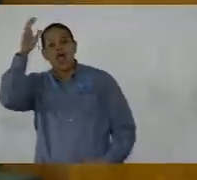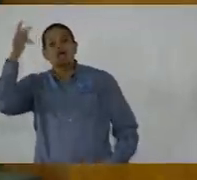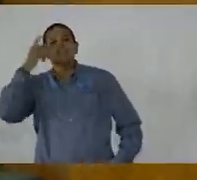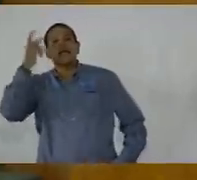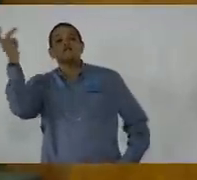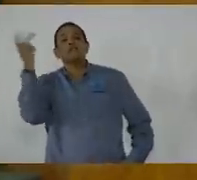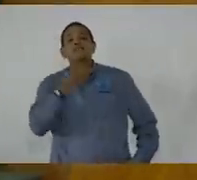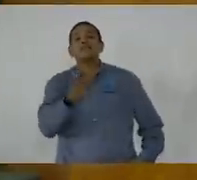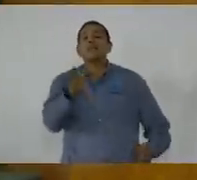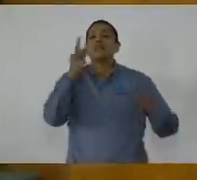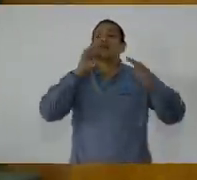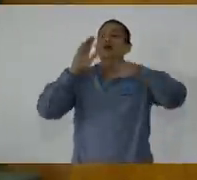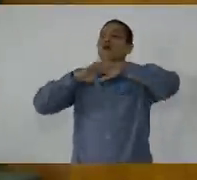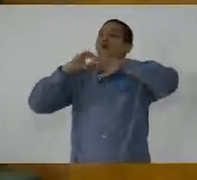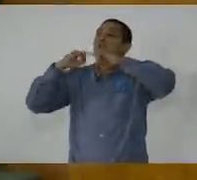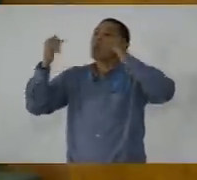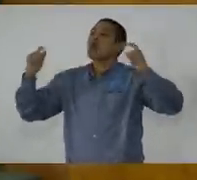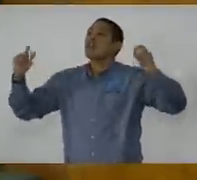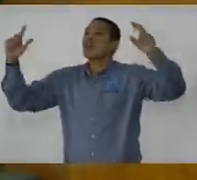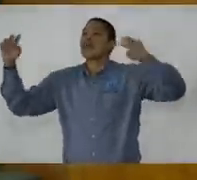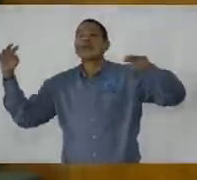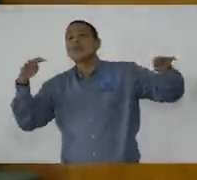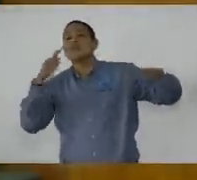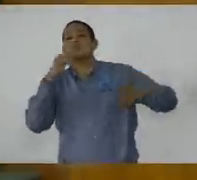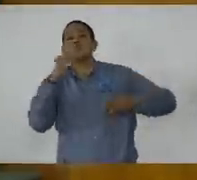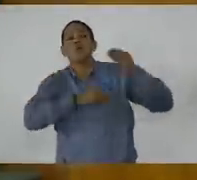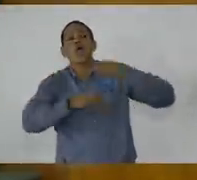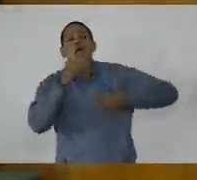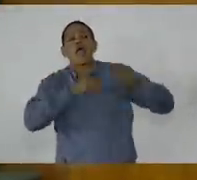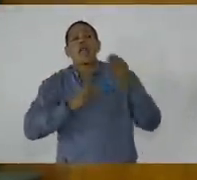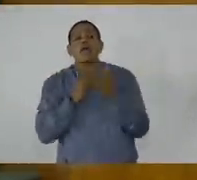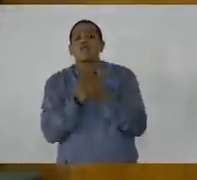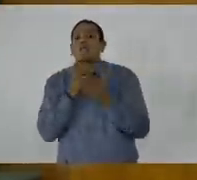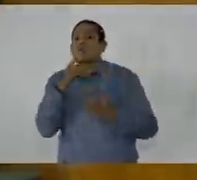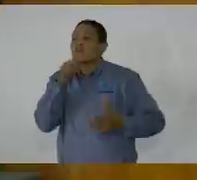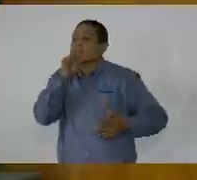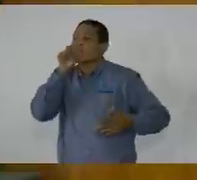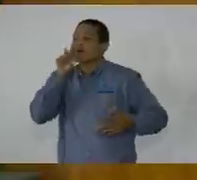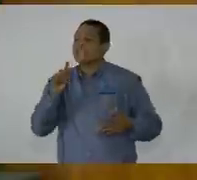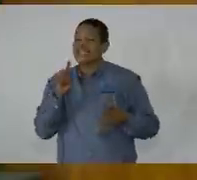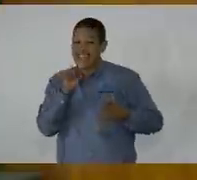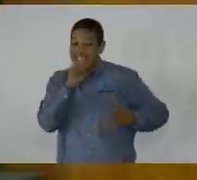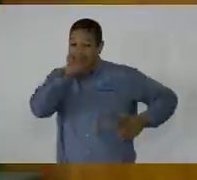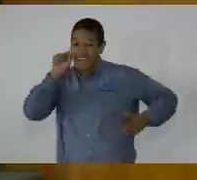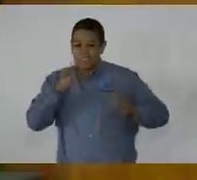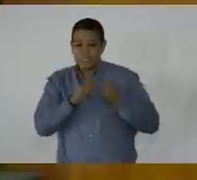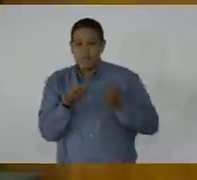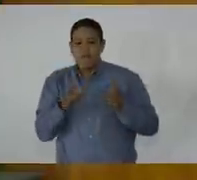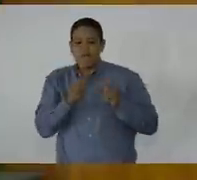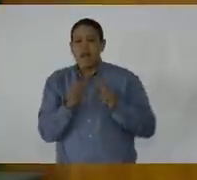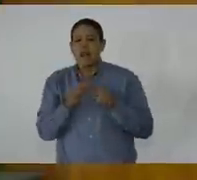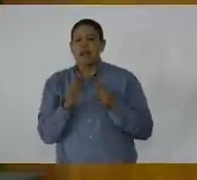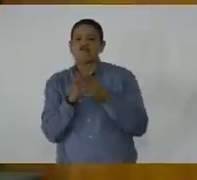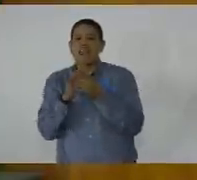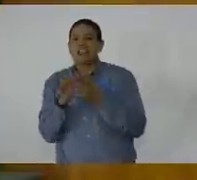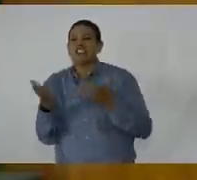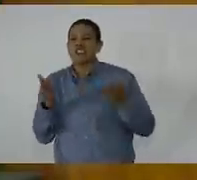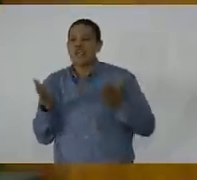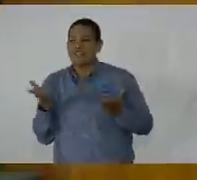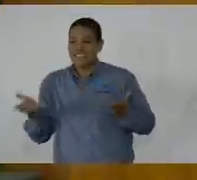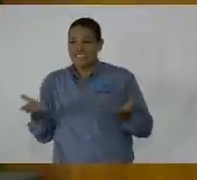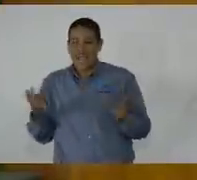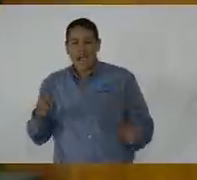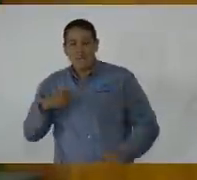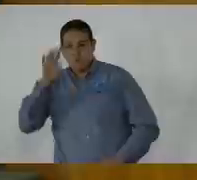a virtual platform in trading of repossessed assets, along with valuation and related services. We